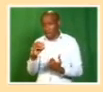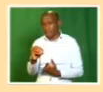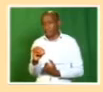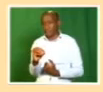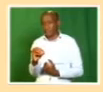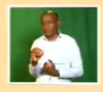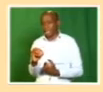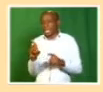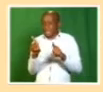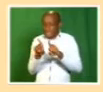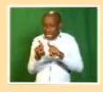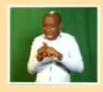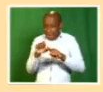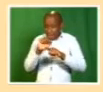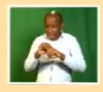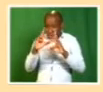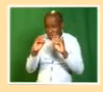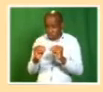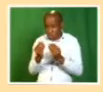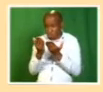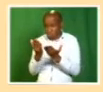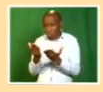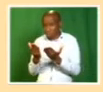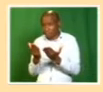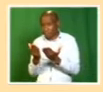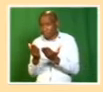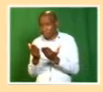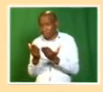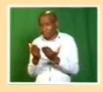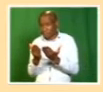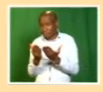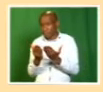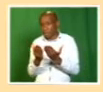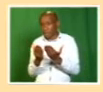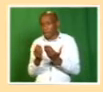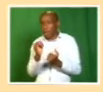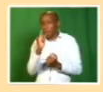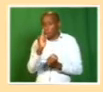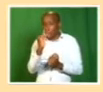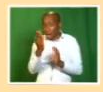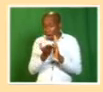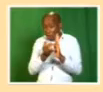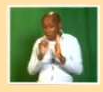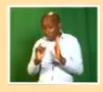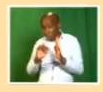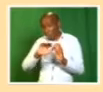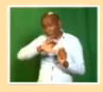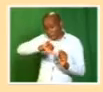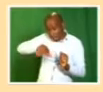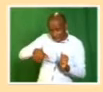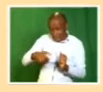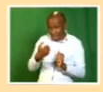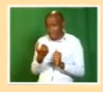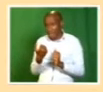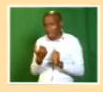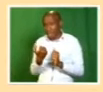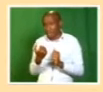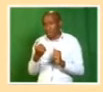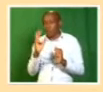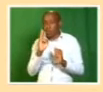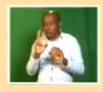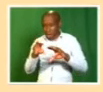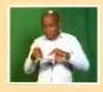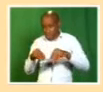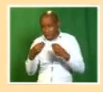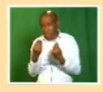do that even here. You see, you minus this 1 over 2 both sides, you should get this.